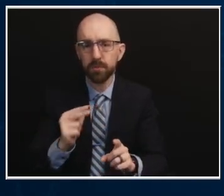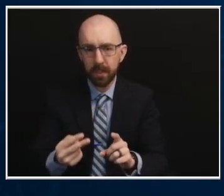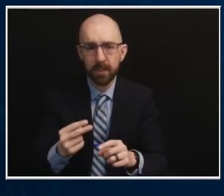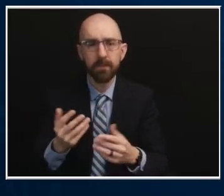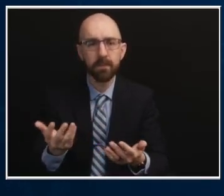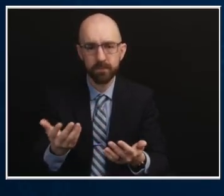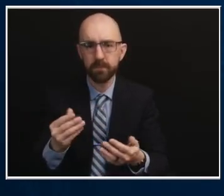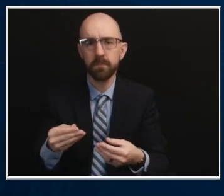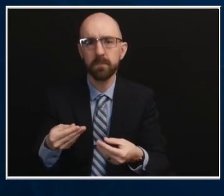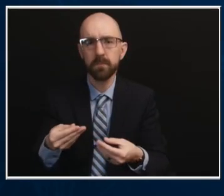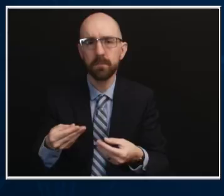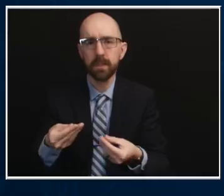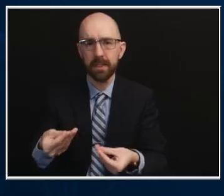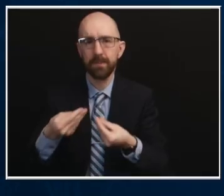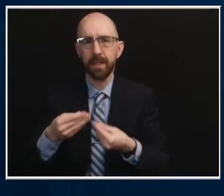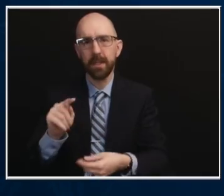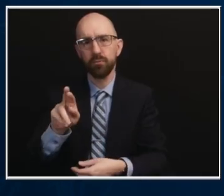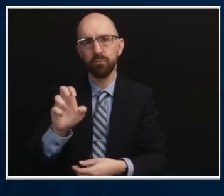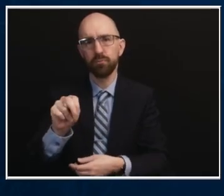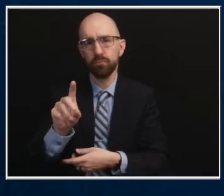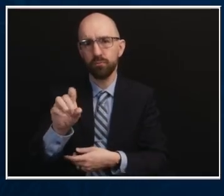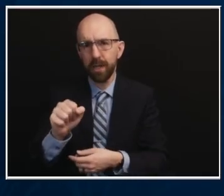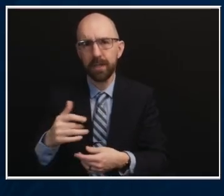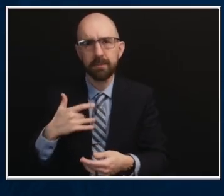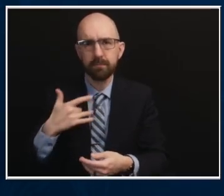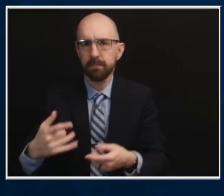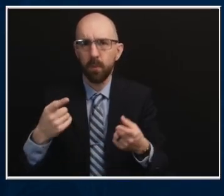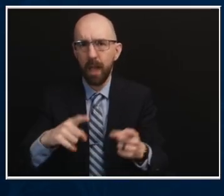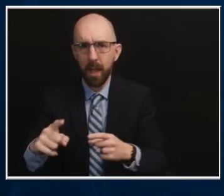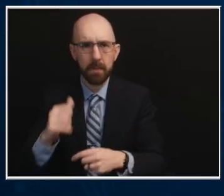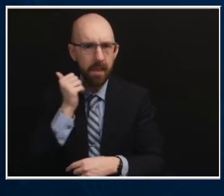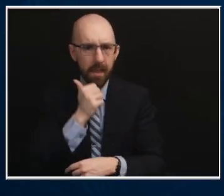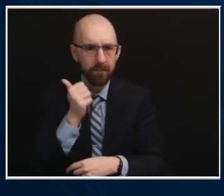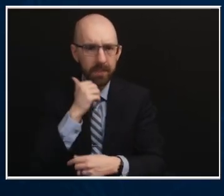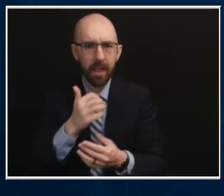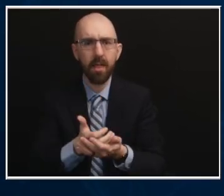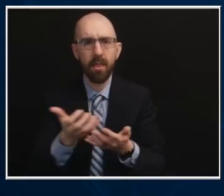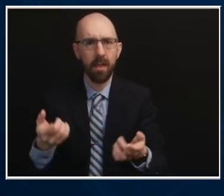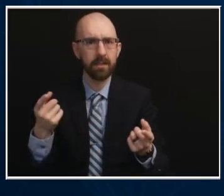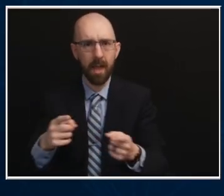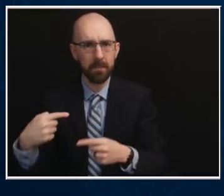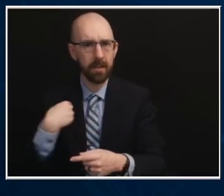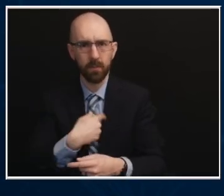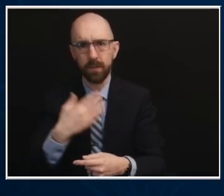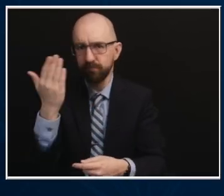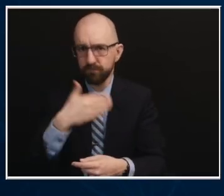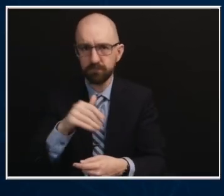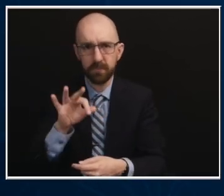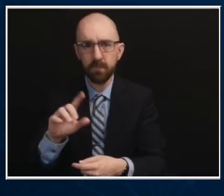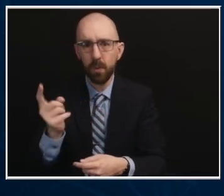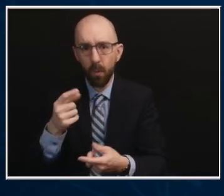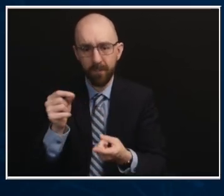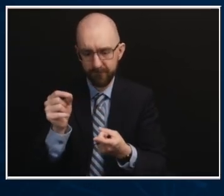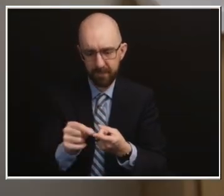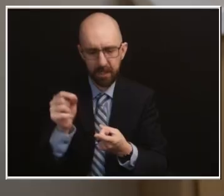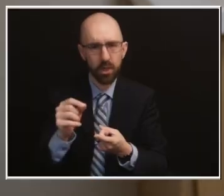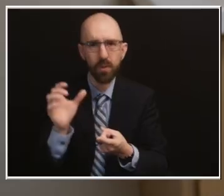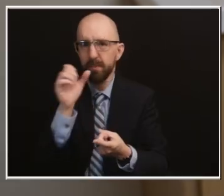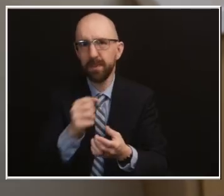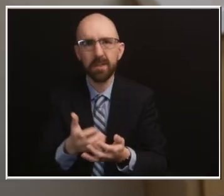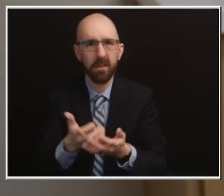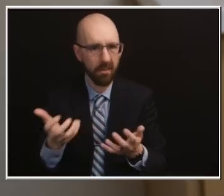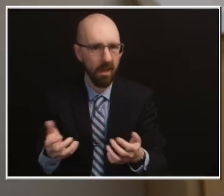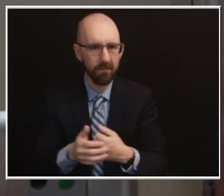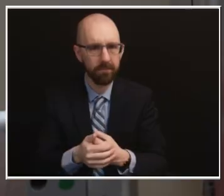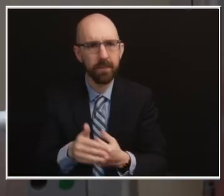me trends of what's happening day to day. There's a lot that happens that we don't see if you're only doing finger sticks. Okay. And